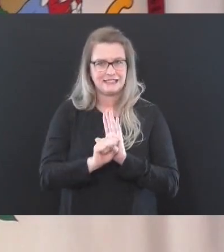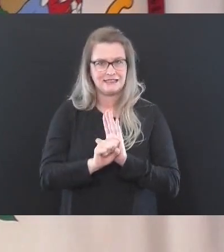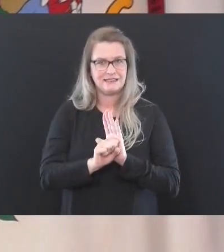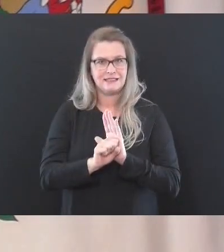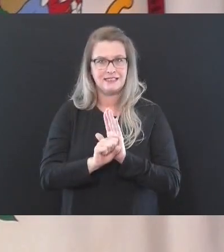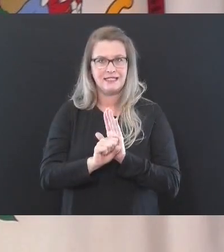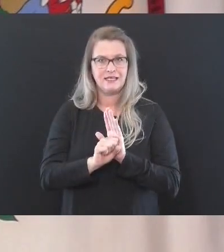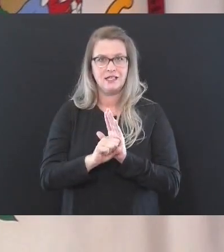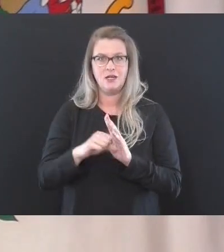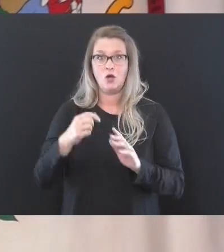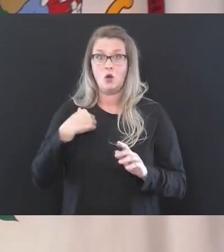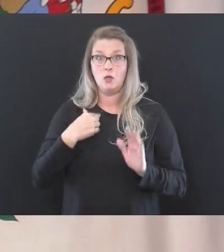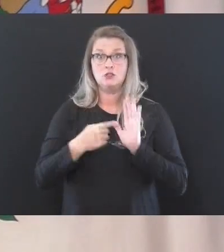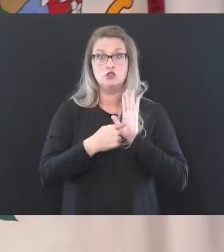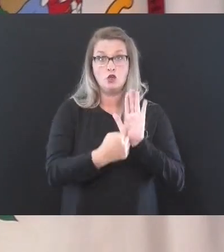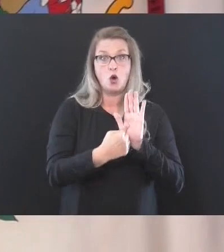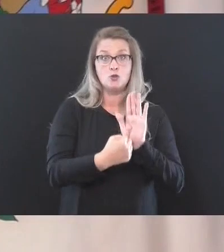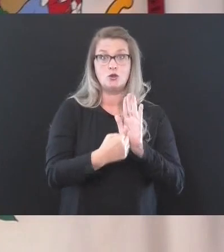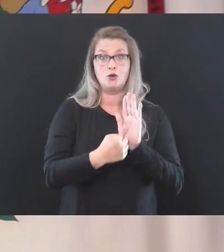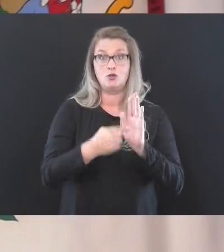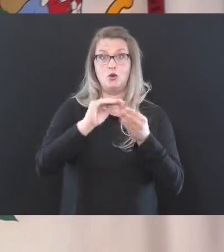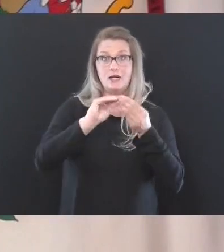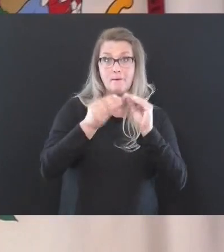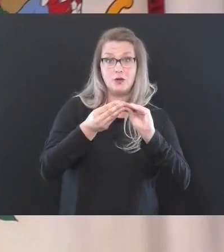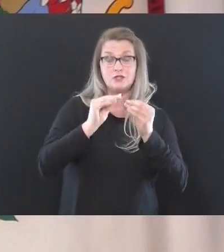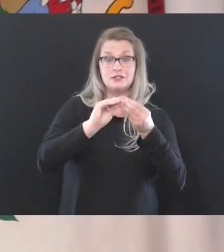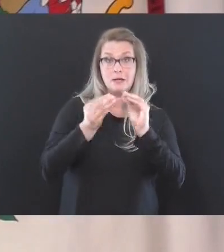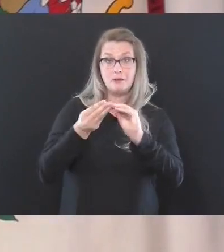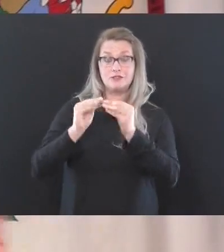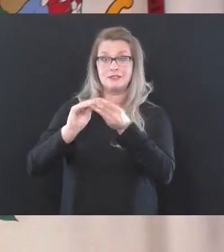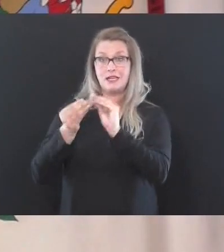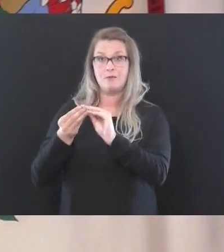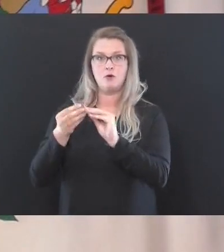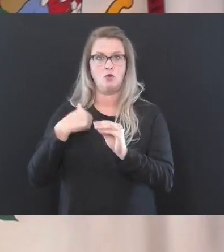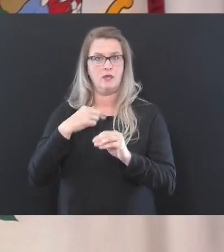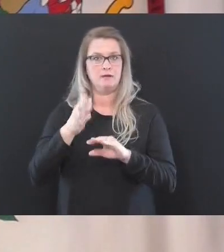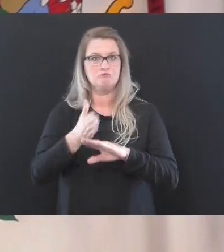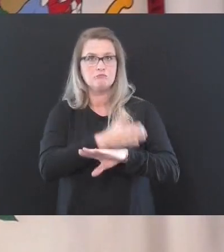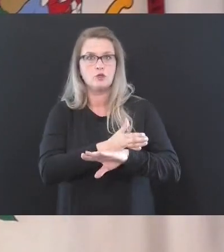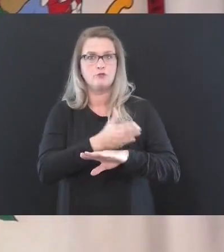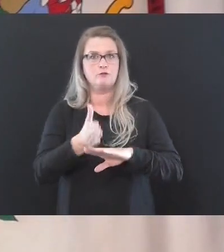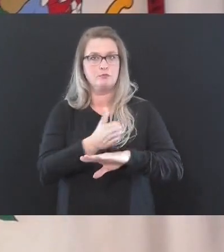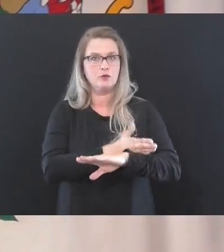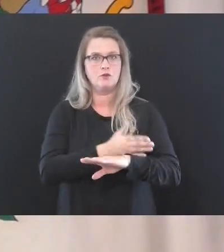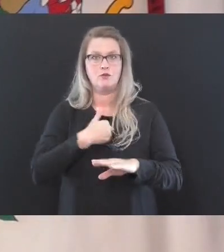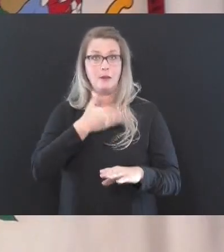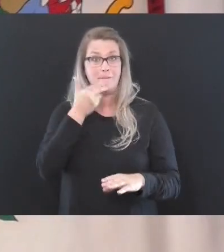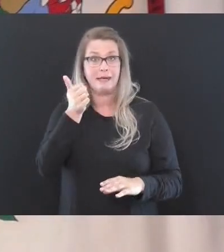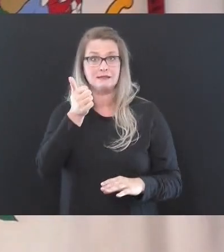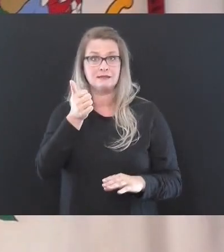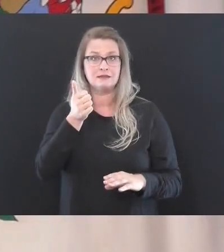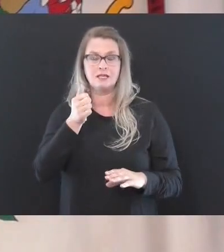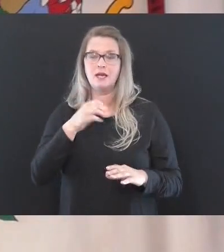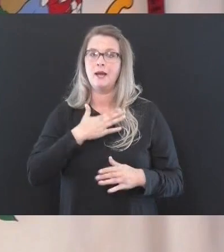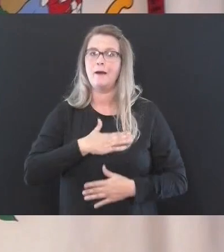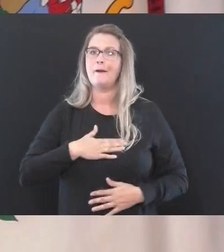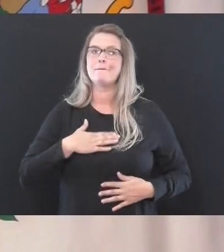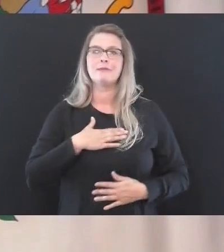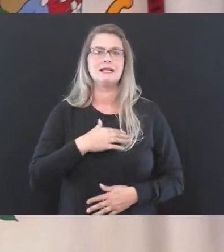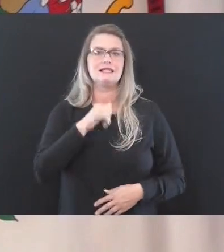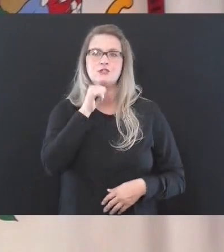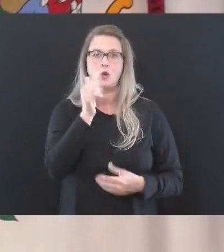pumping out the numbers that absolutely show us that doing the best of anybody. Don't go asleep at the